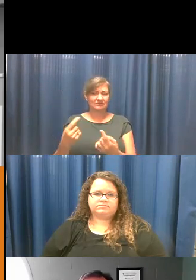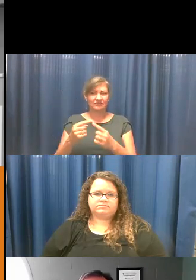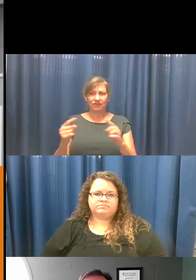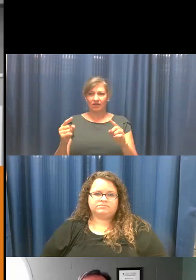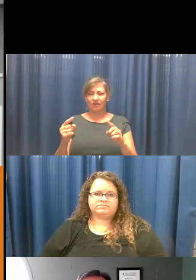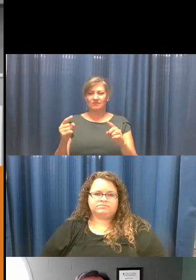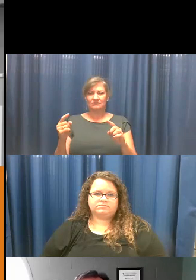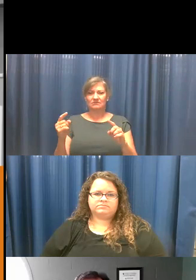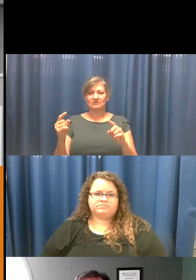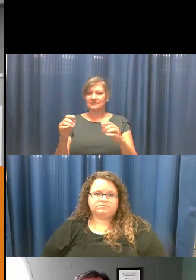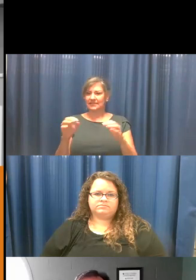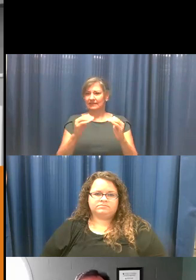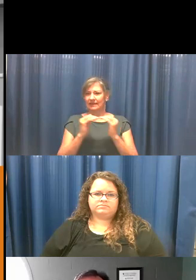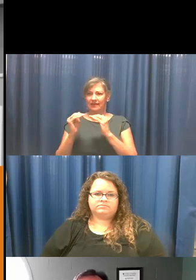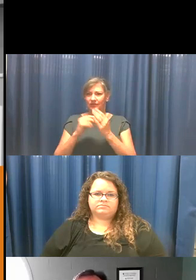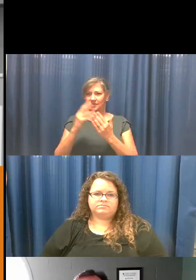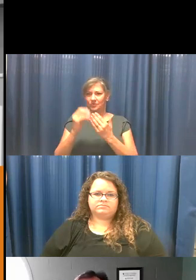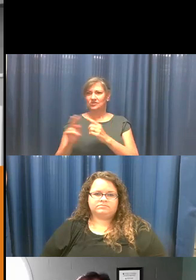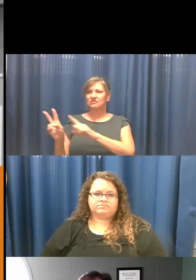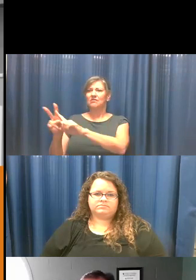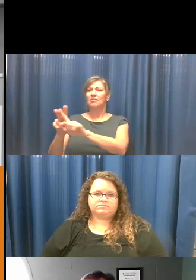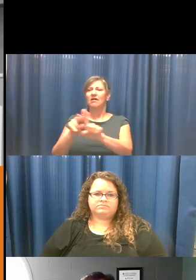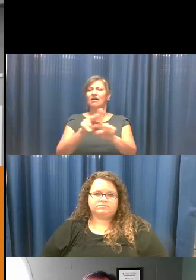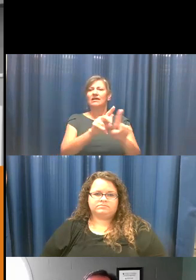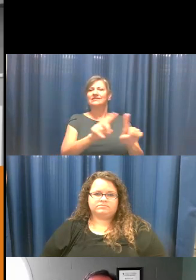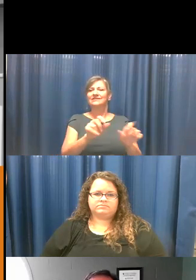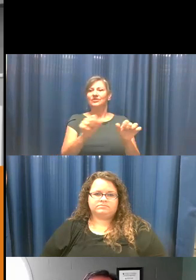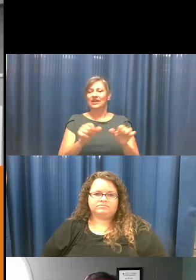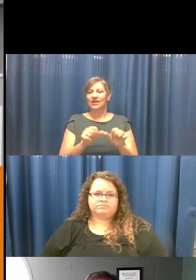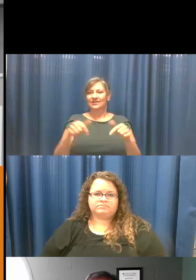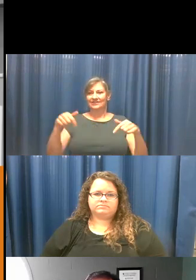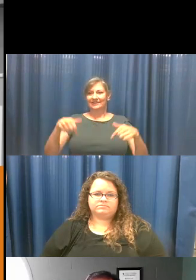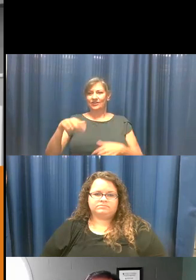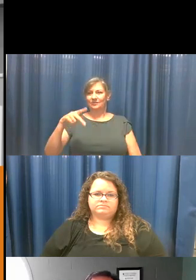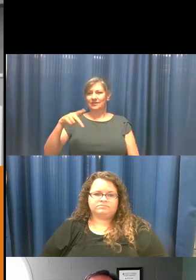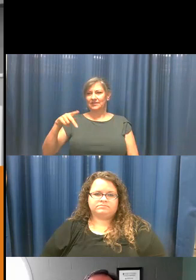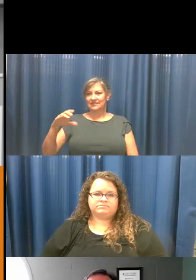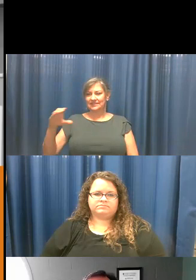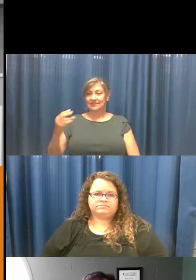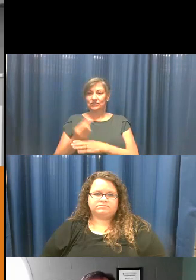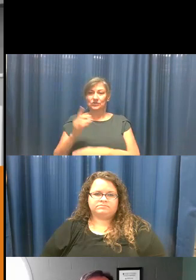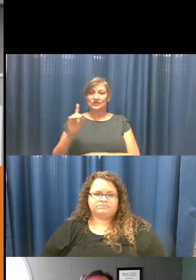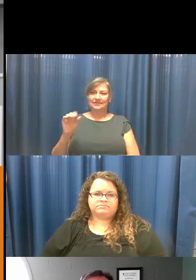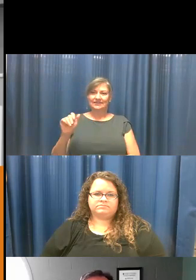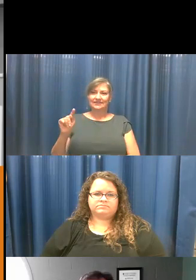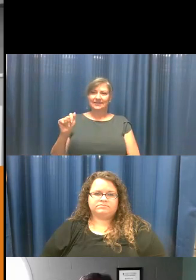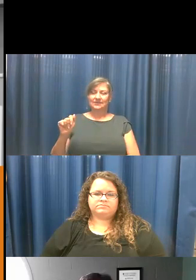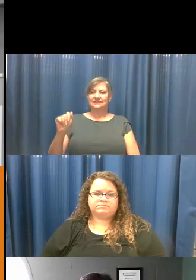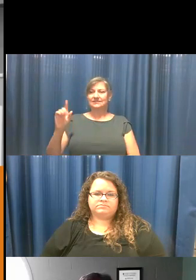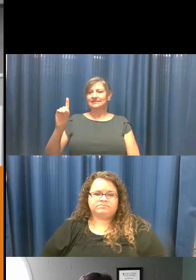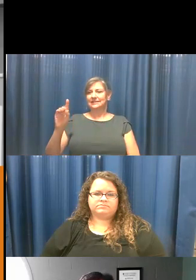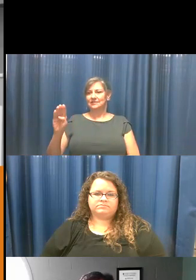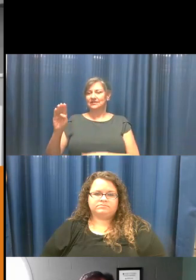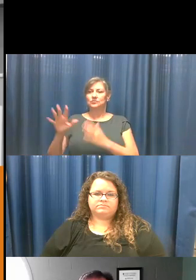apply it across the college in a whole lot of different areas, using this data-based approach to how we're supporting